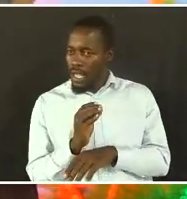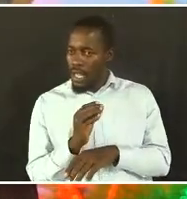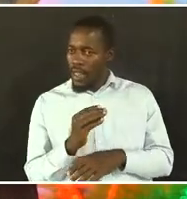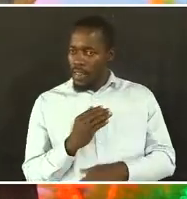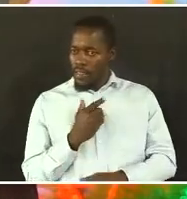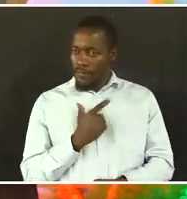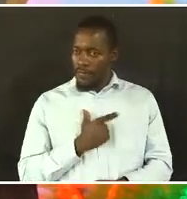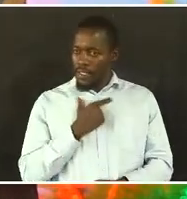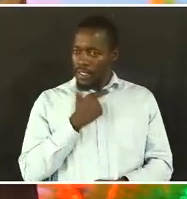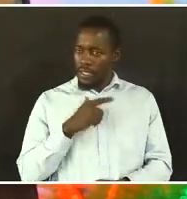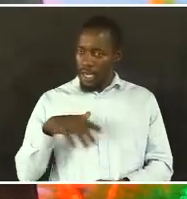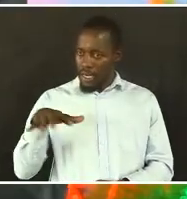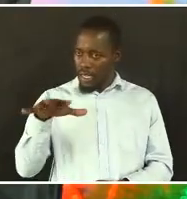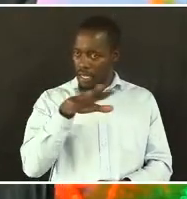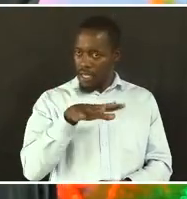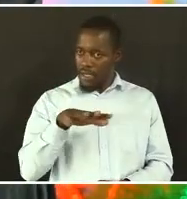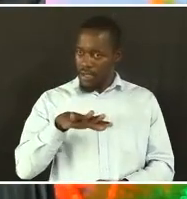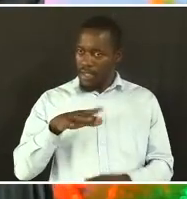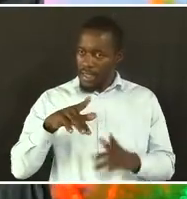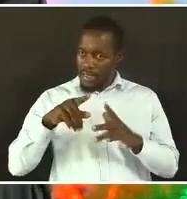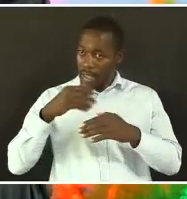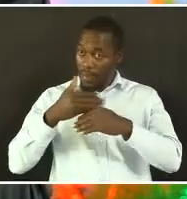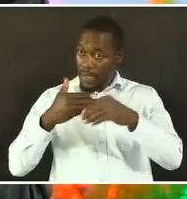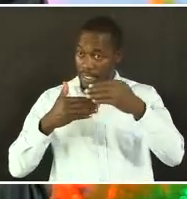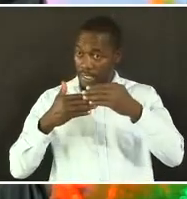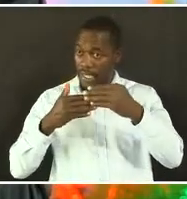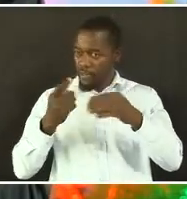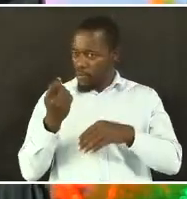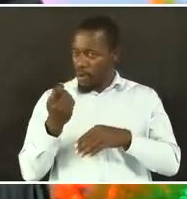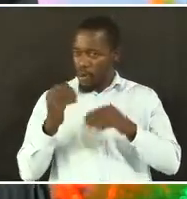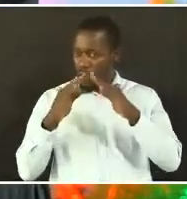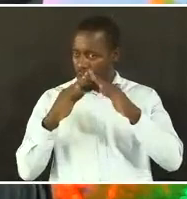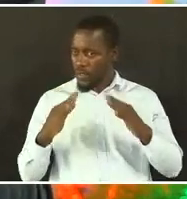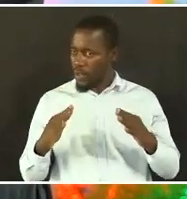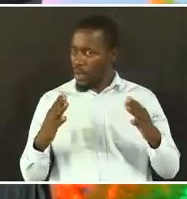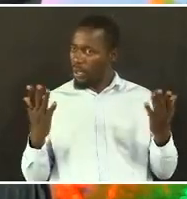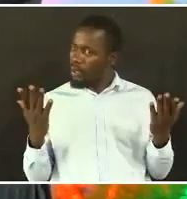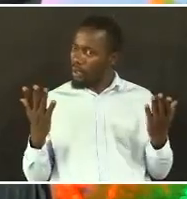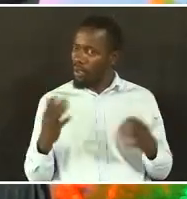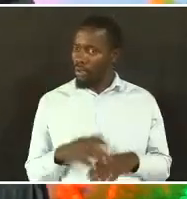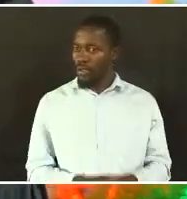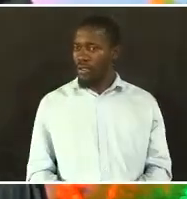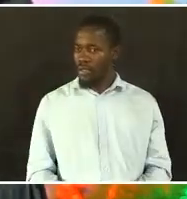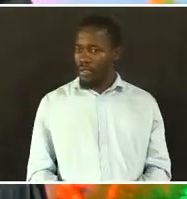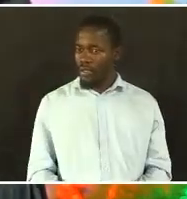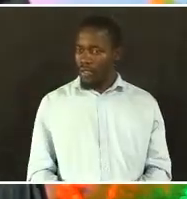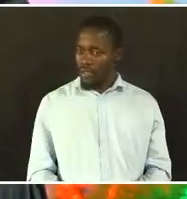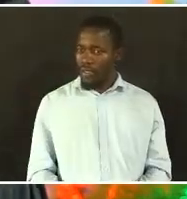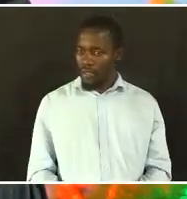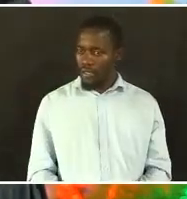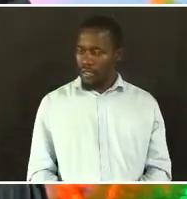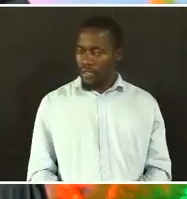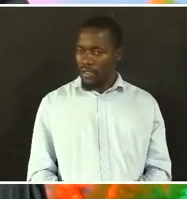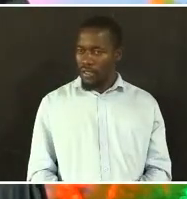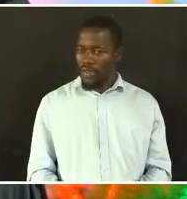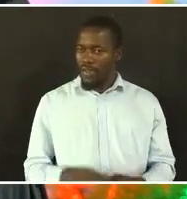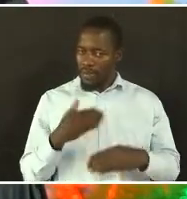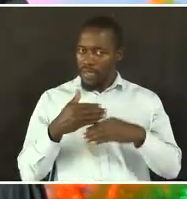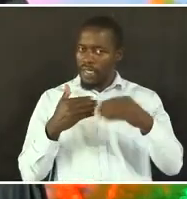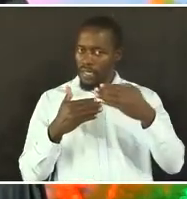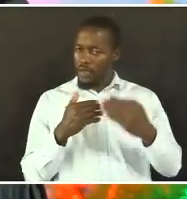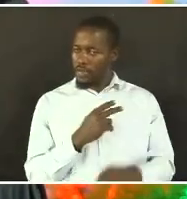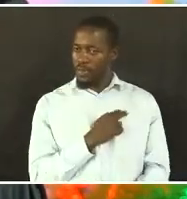free treatment? We don't need to start a dispensary. We have hospitals. We can say that let us